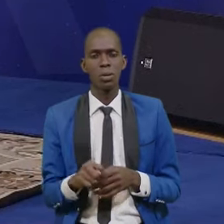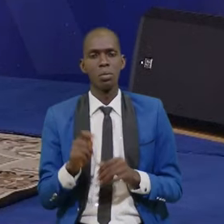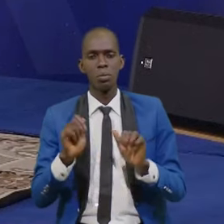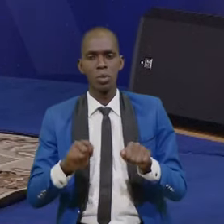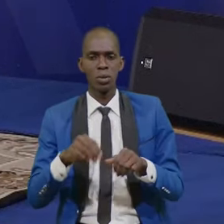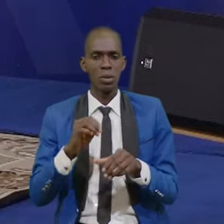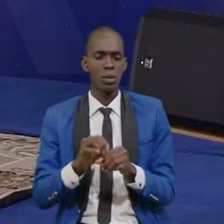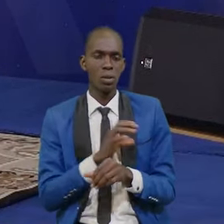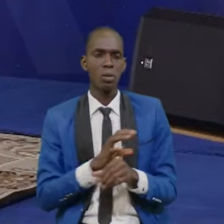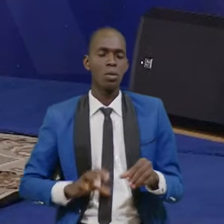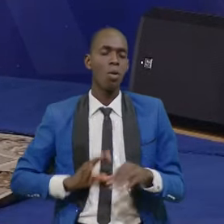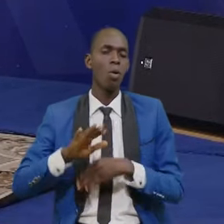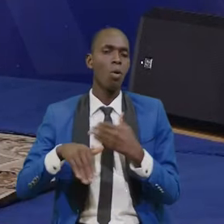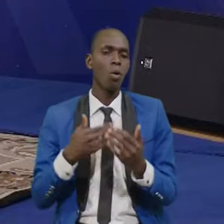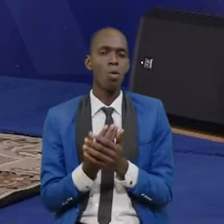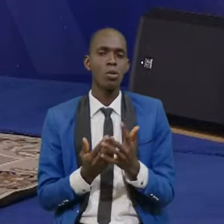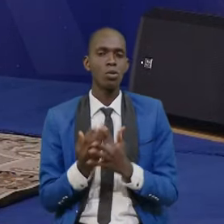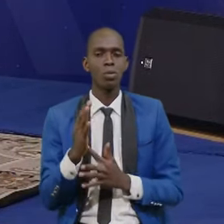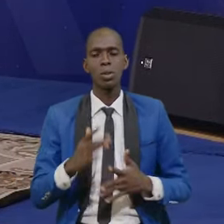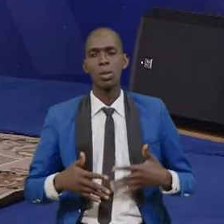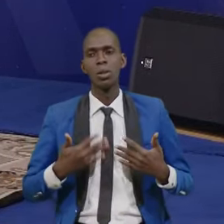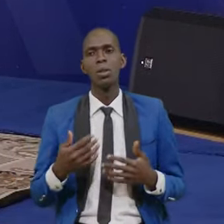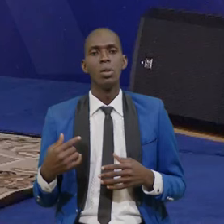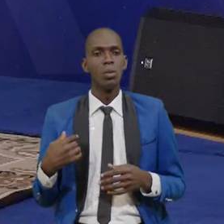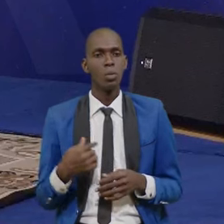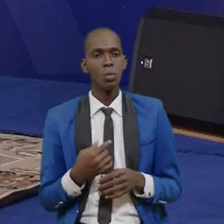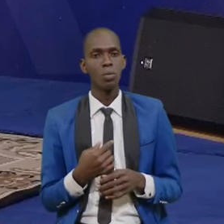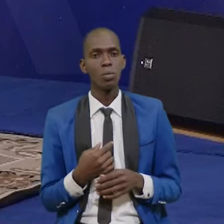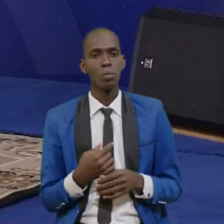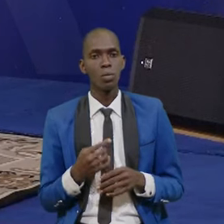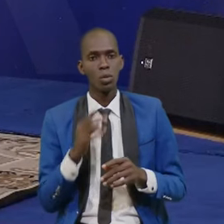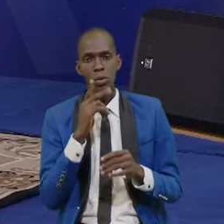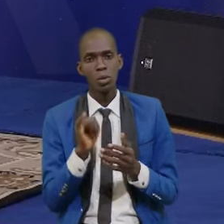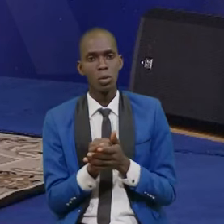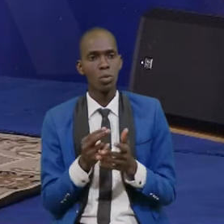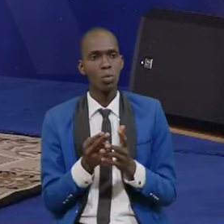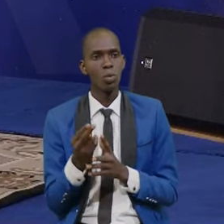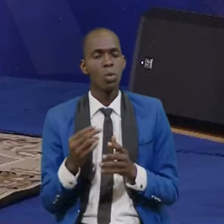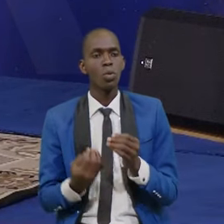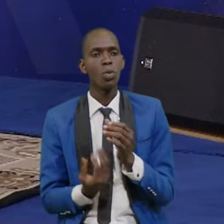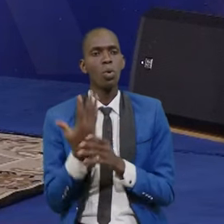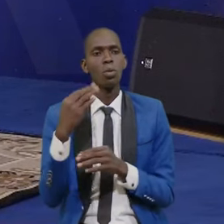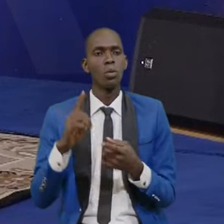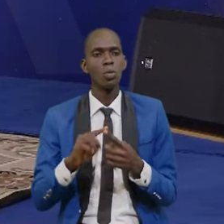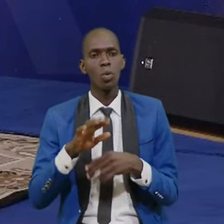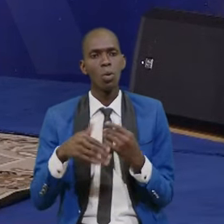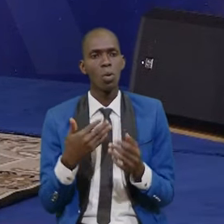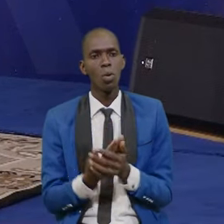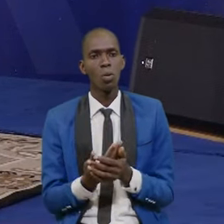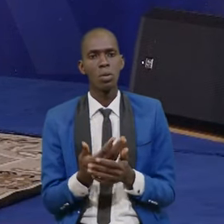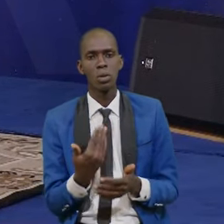all their life. They grow up into him in all things, which is the